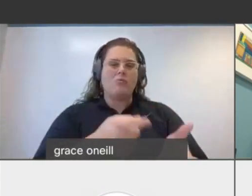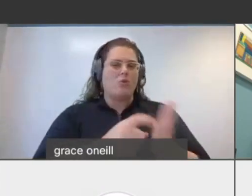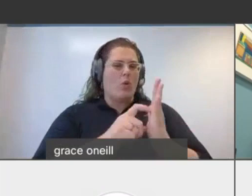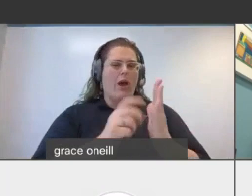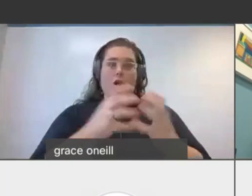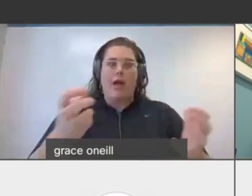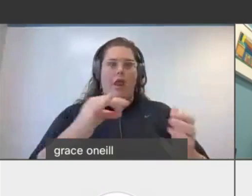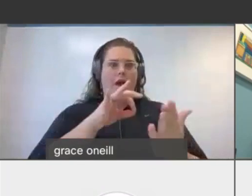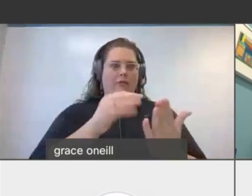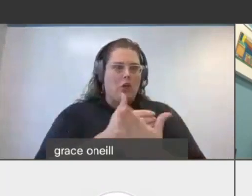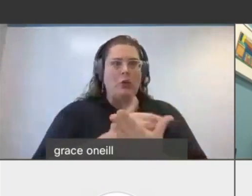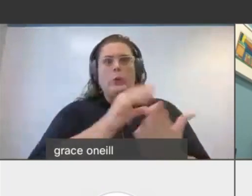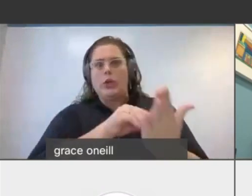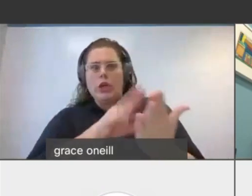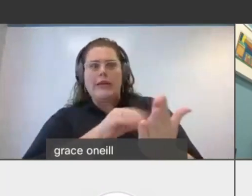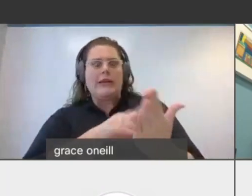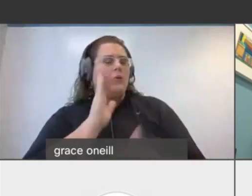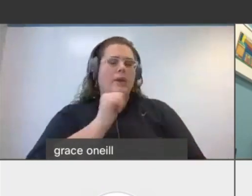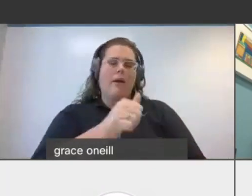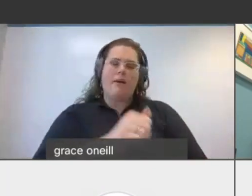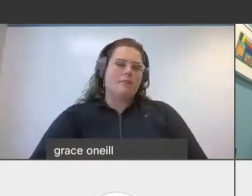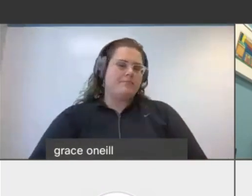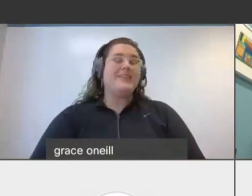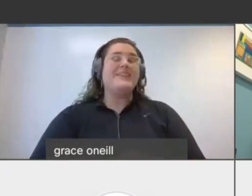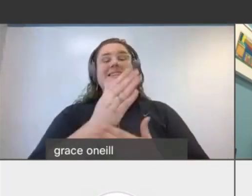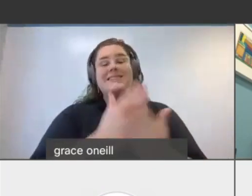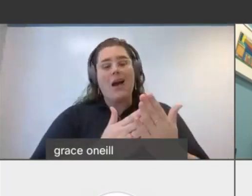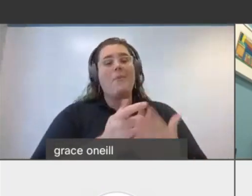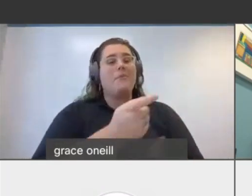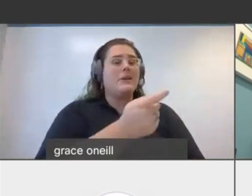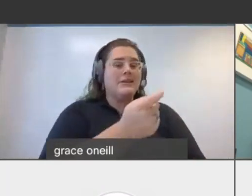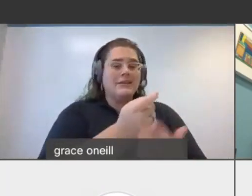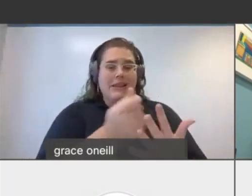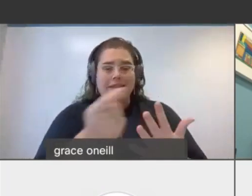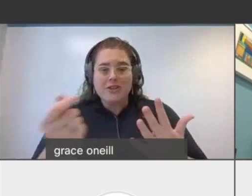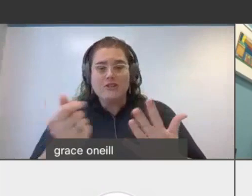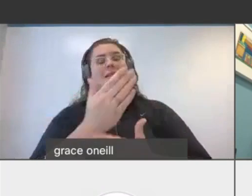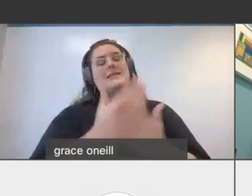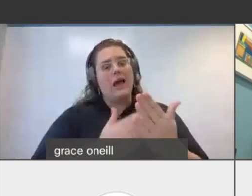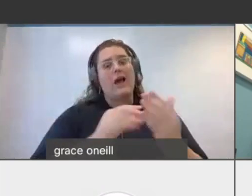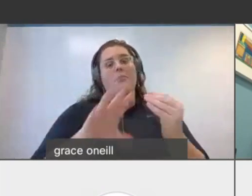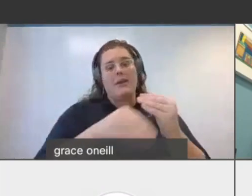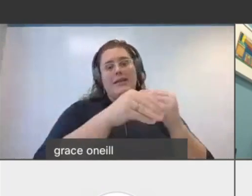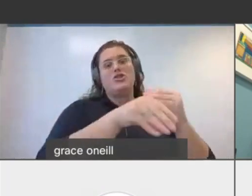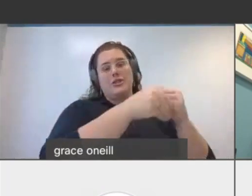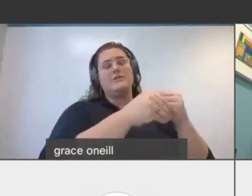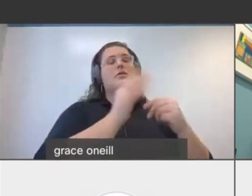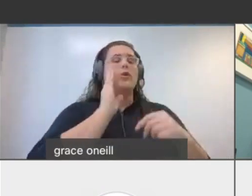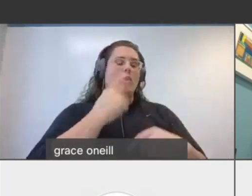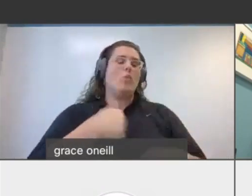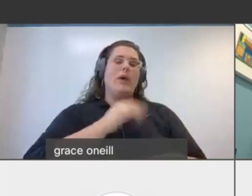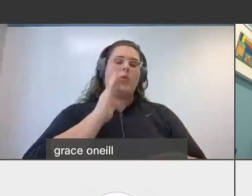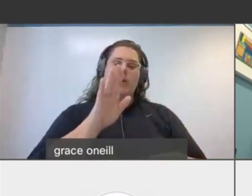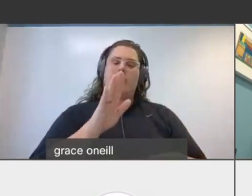that. There are deletions and a few additions that will certainly point out as the significant